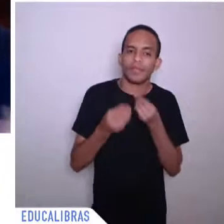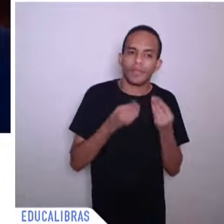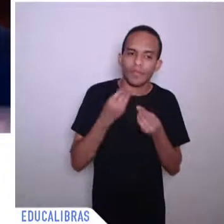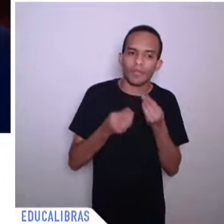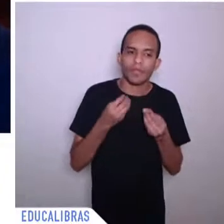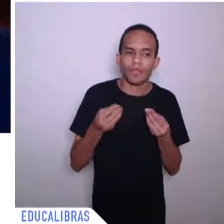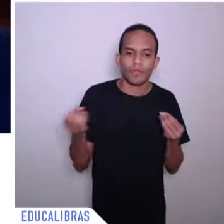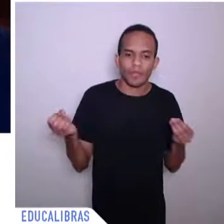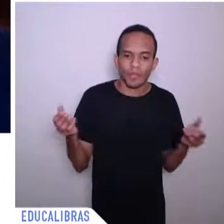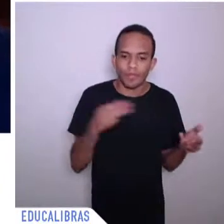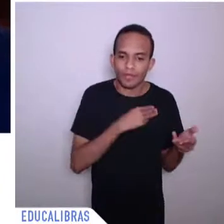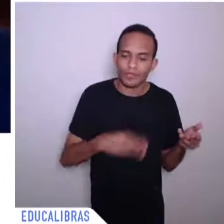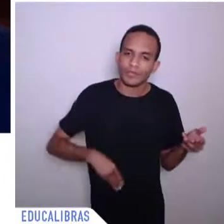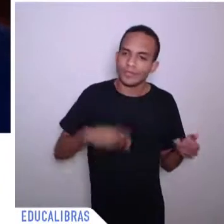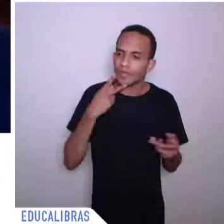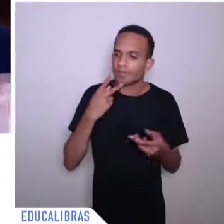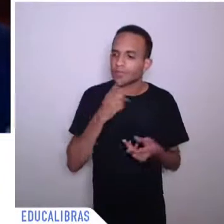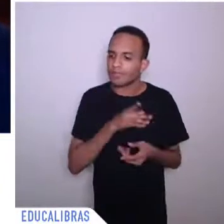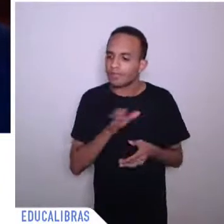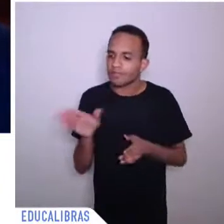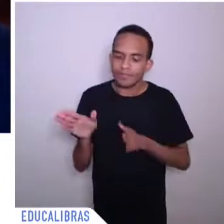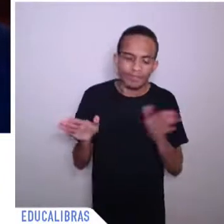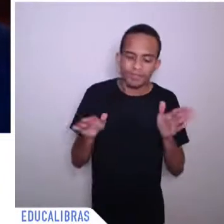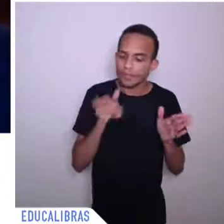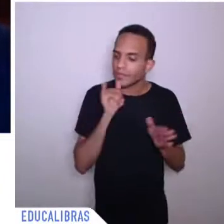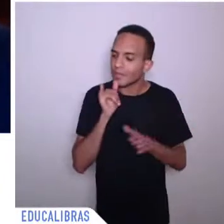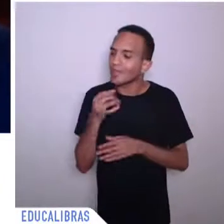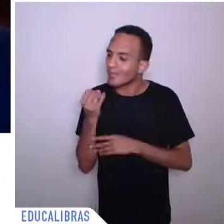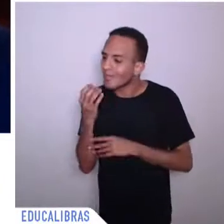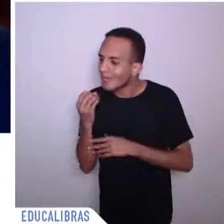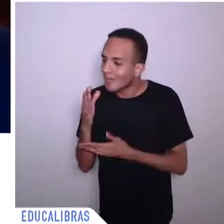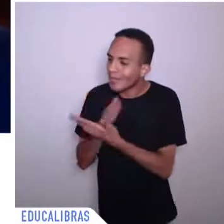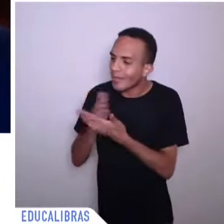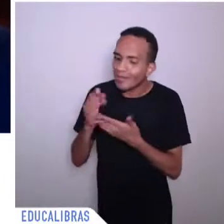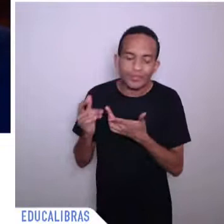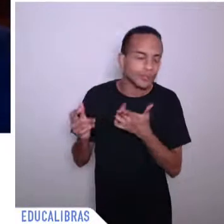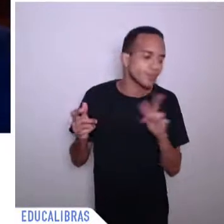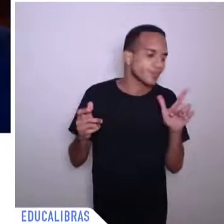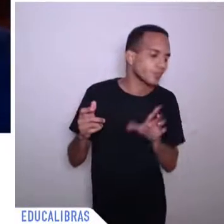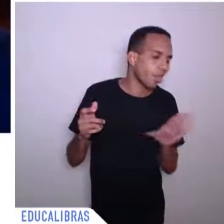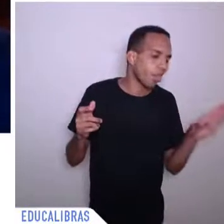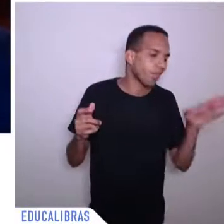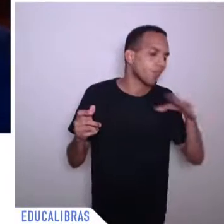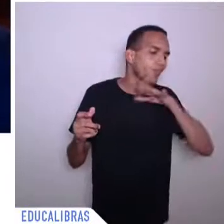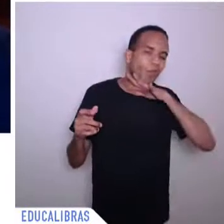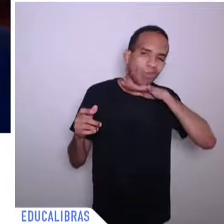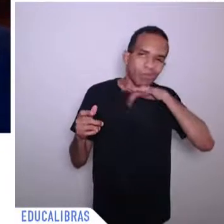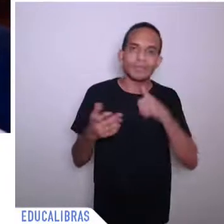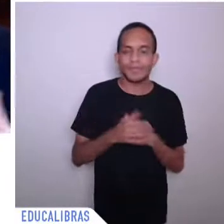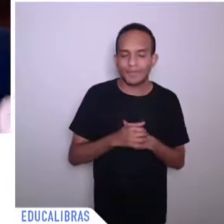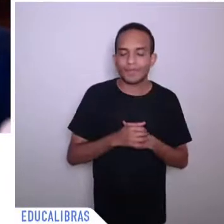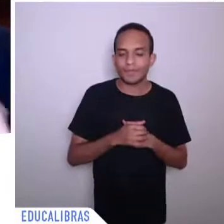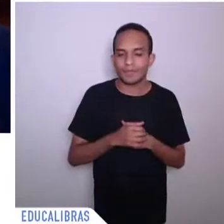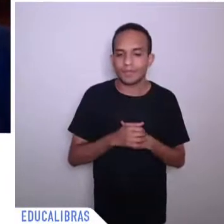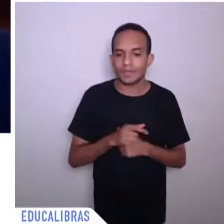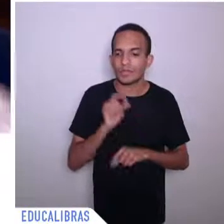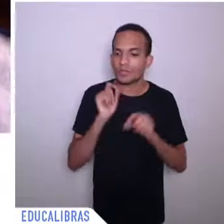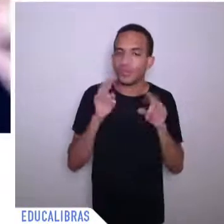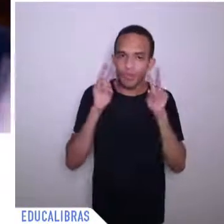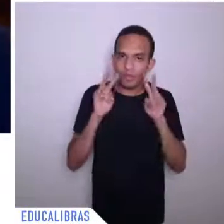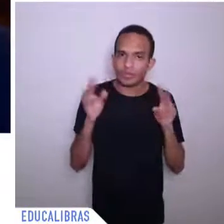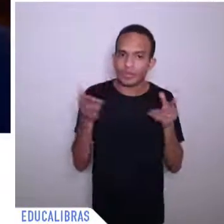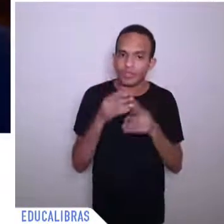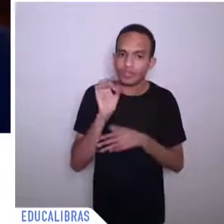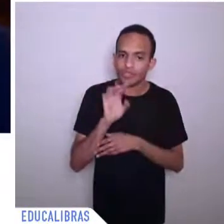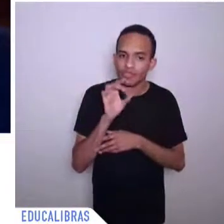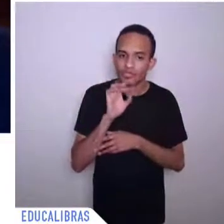I think that just just as mentioned by the minister, it works for some things, but works not